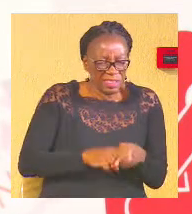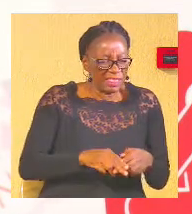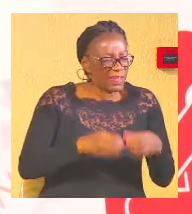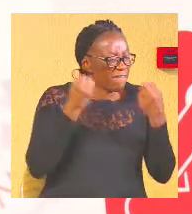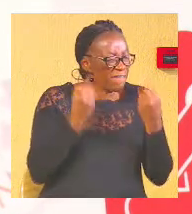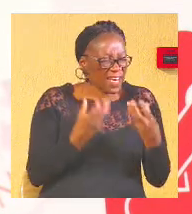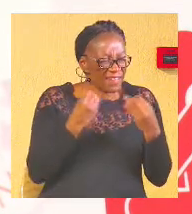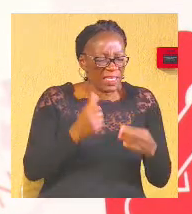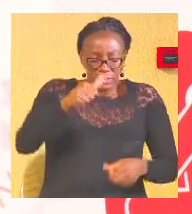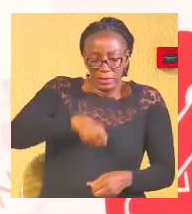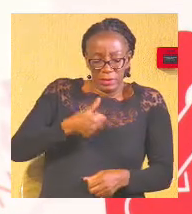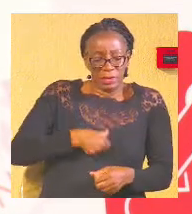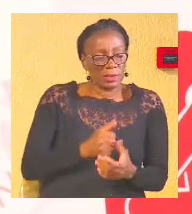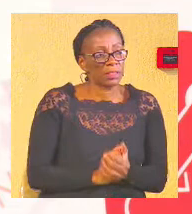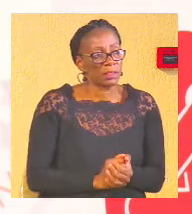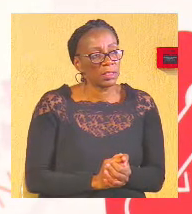ventilation. So